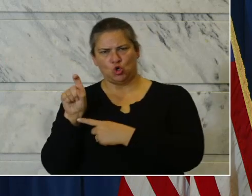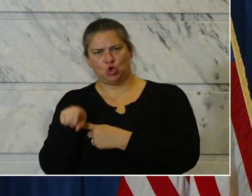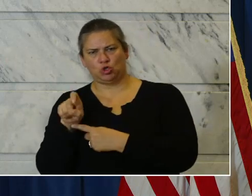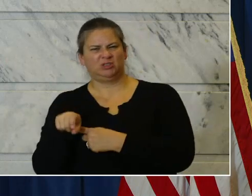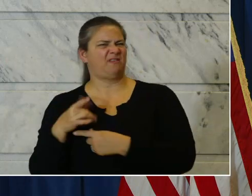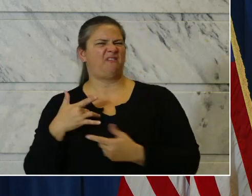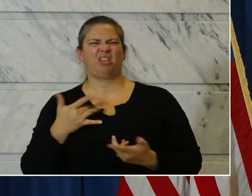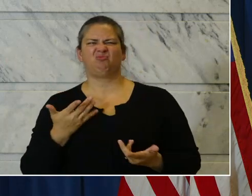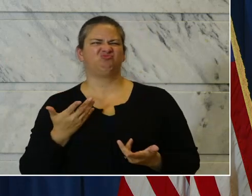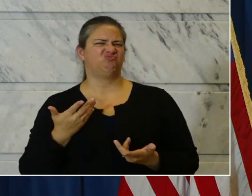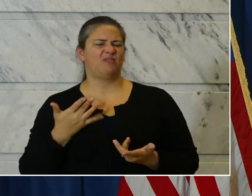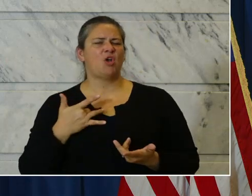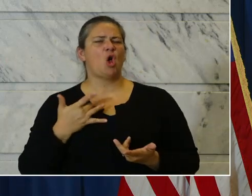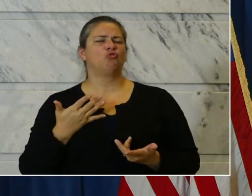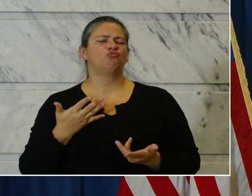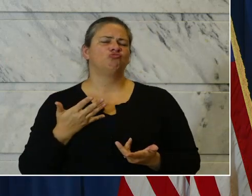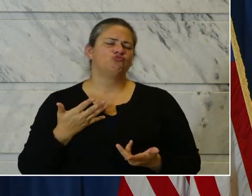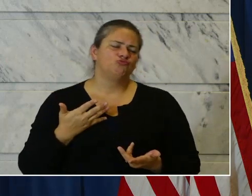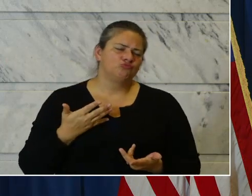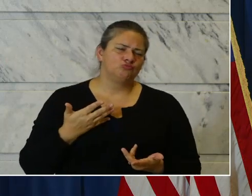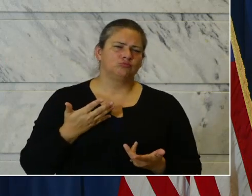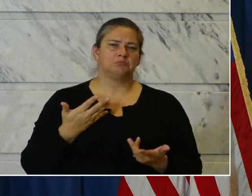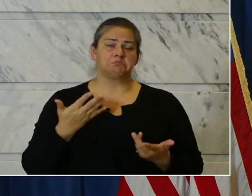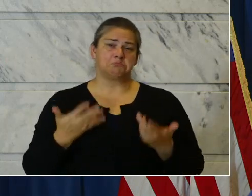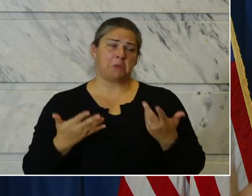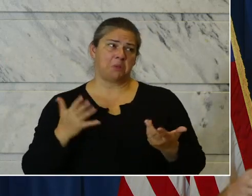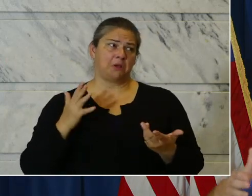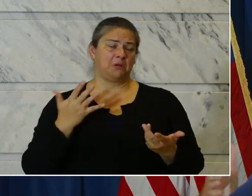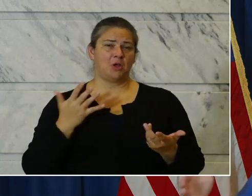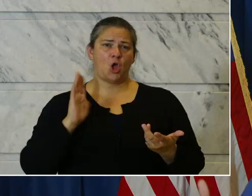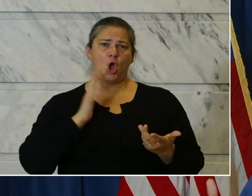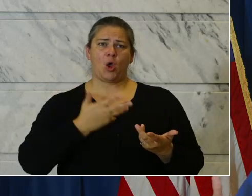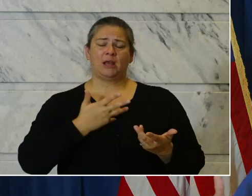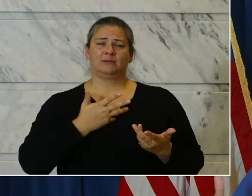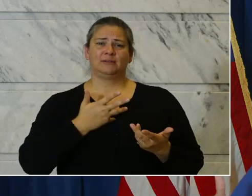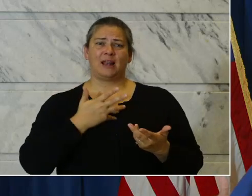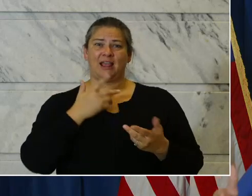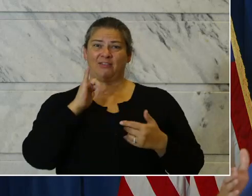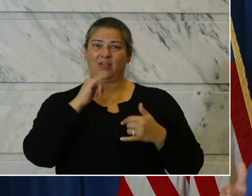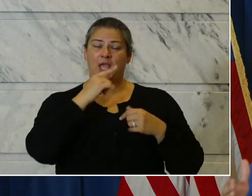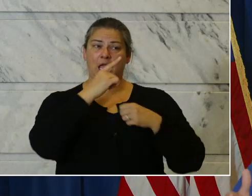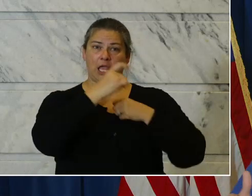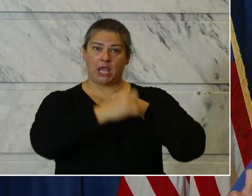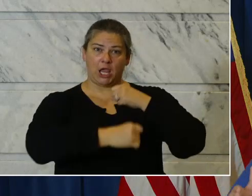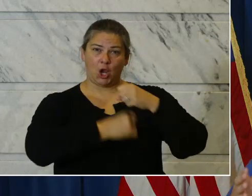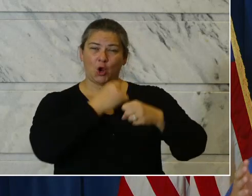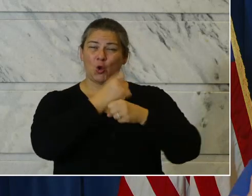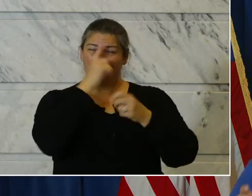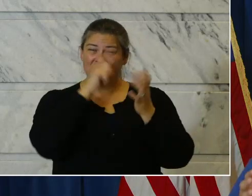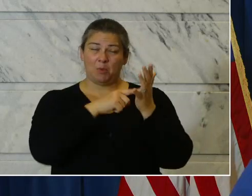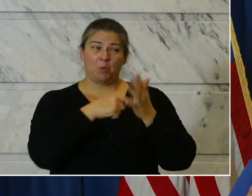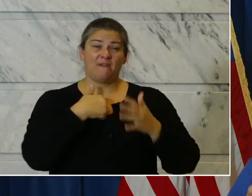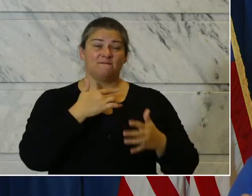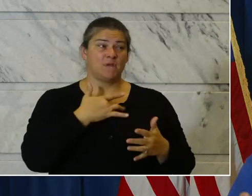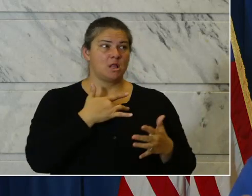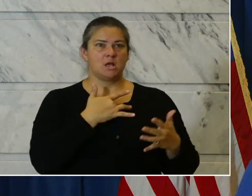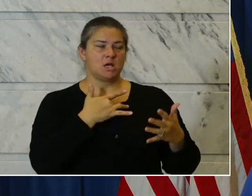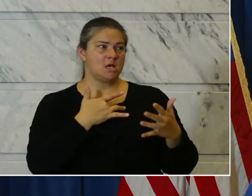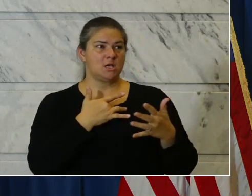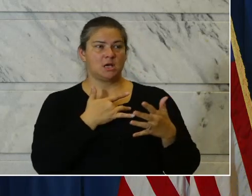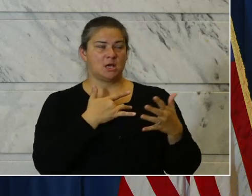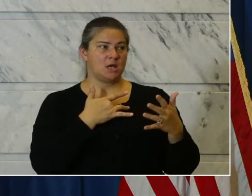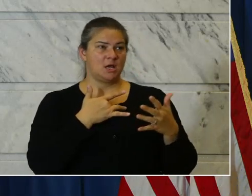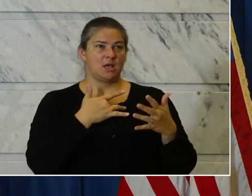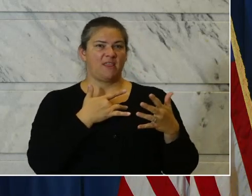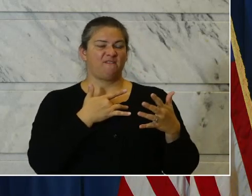more to do with maybe it's our natural rhythms going through the year, and we hit different points where we feel the disruption even